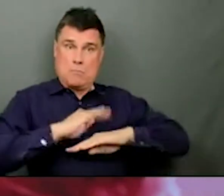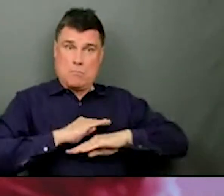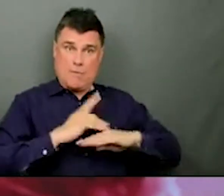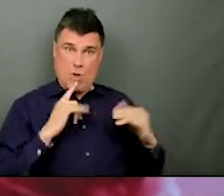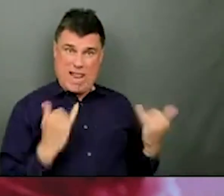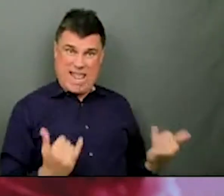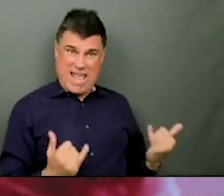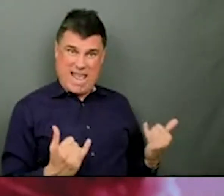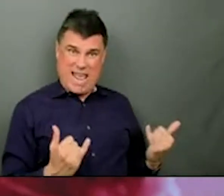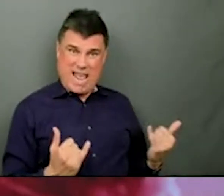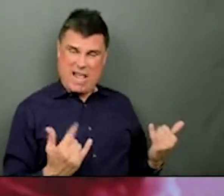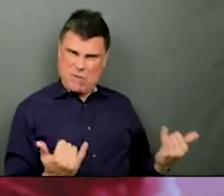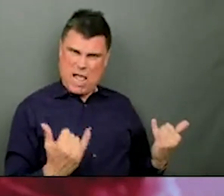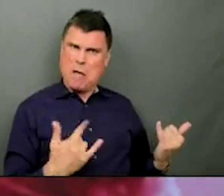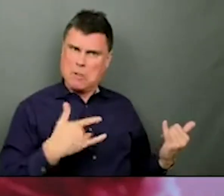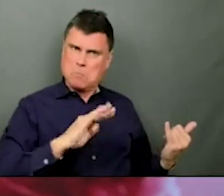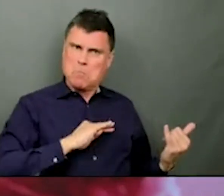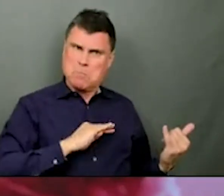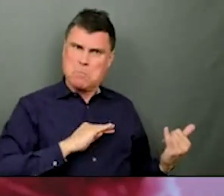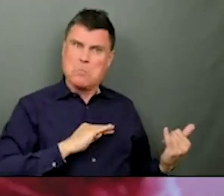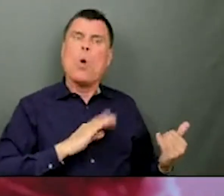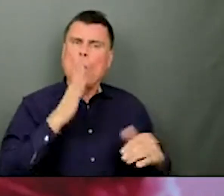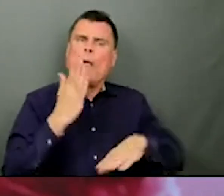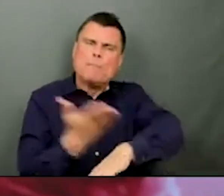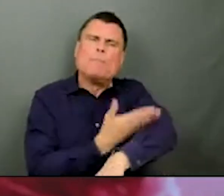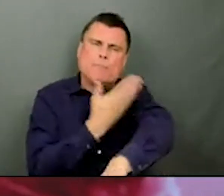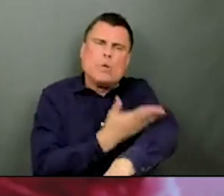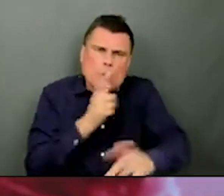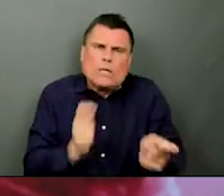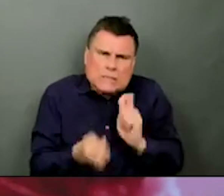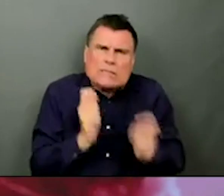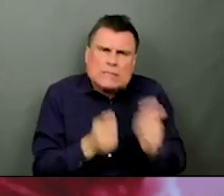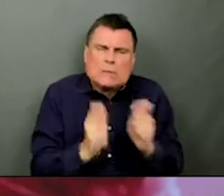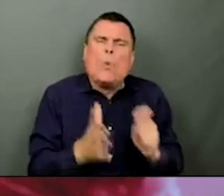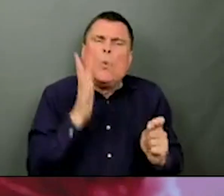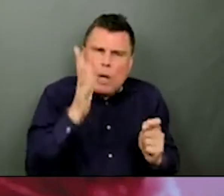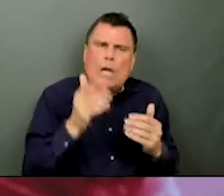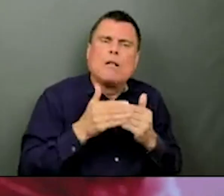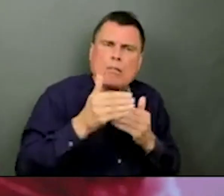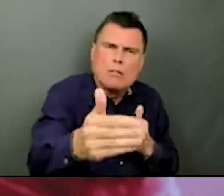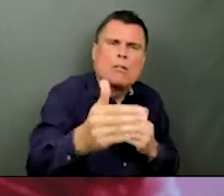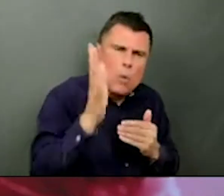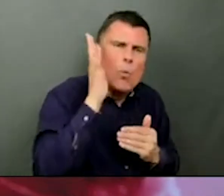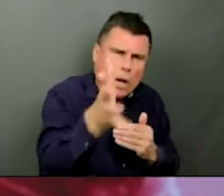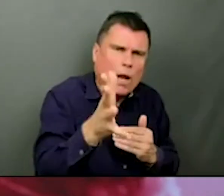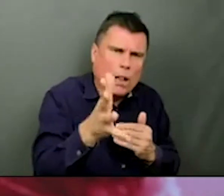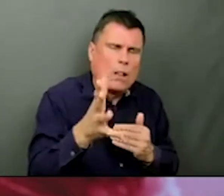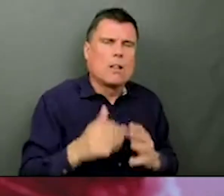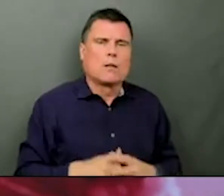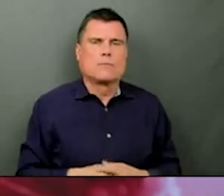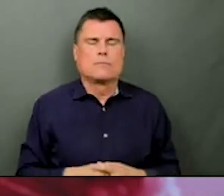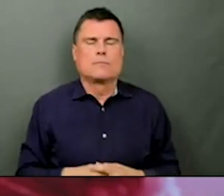improve it through the consultation? I certainly hope we do. Richard, do you have a follow-up?